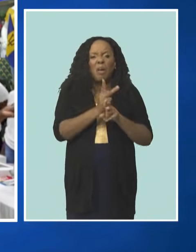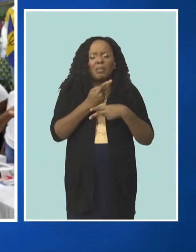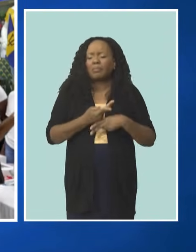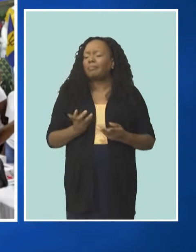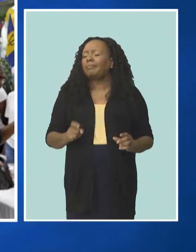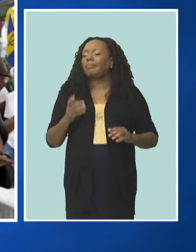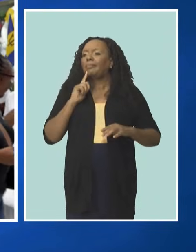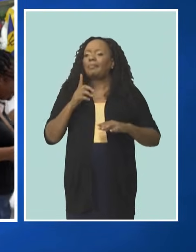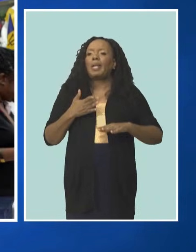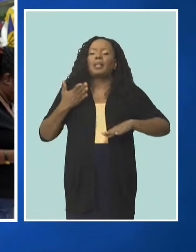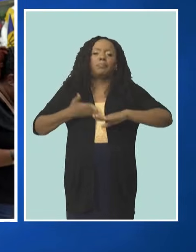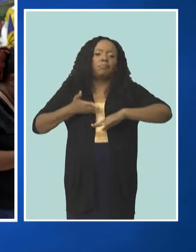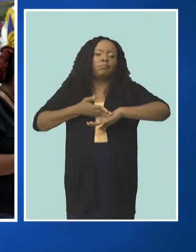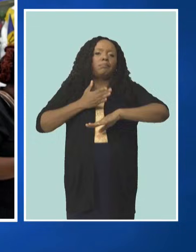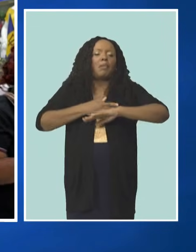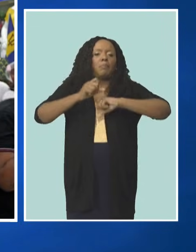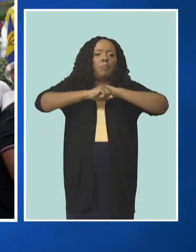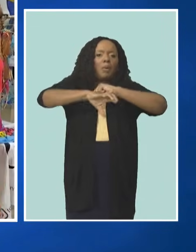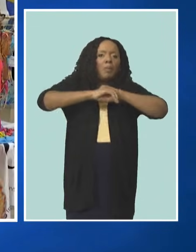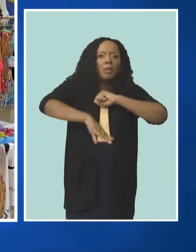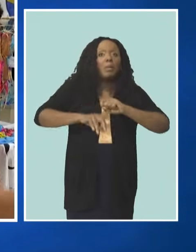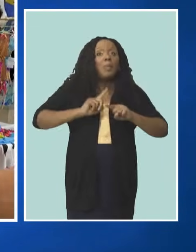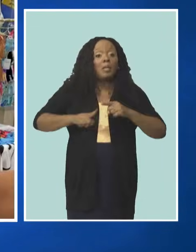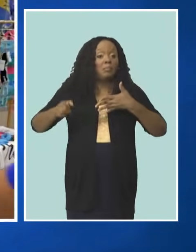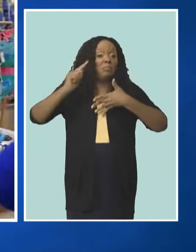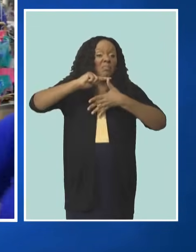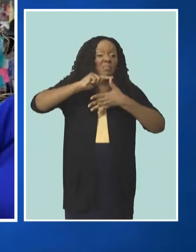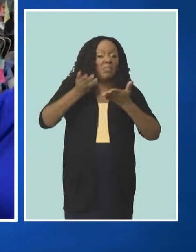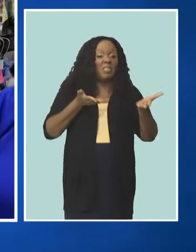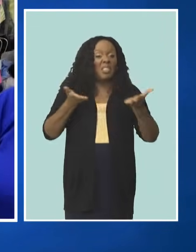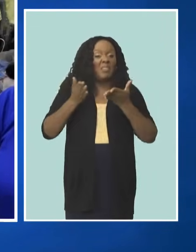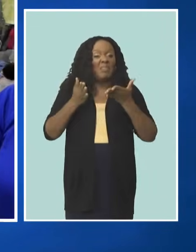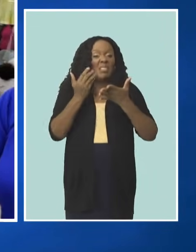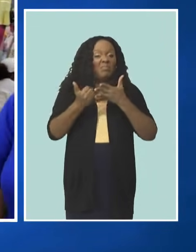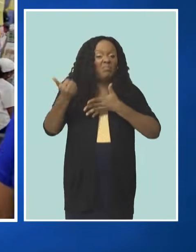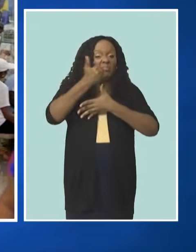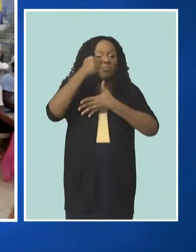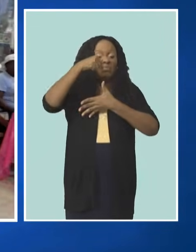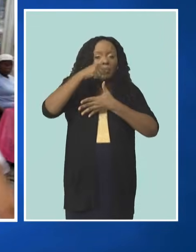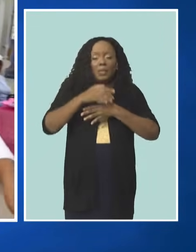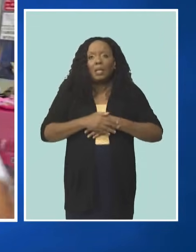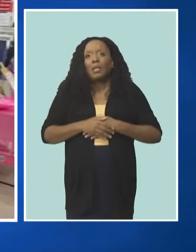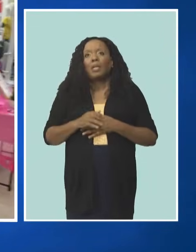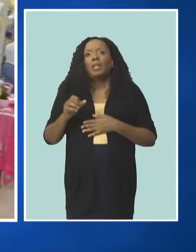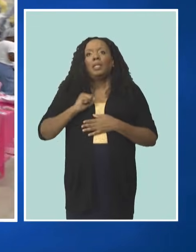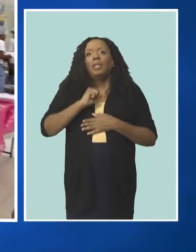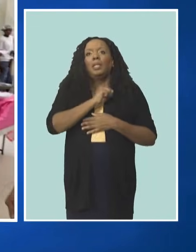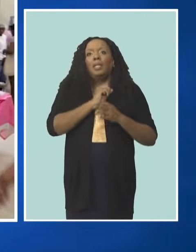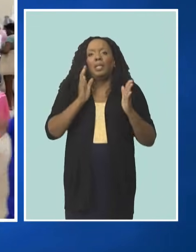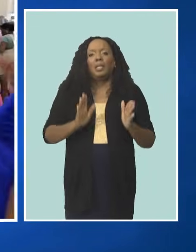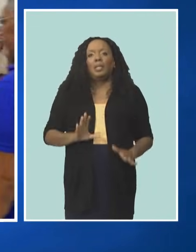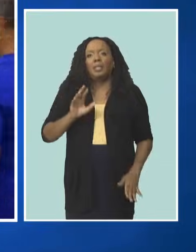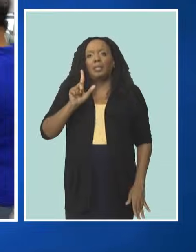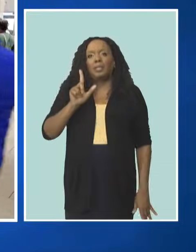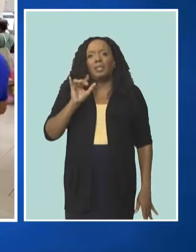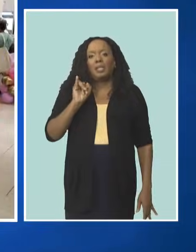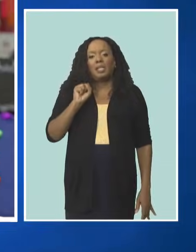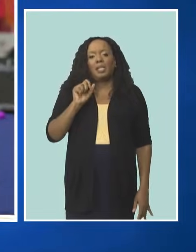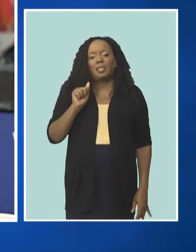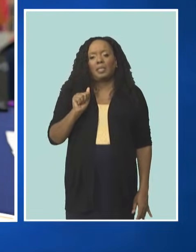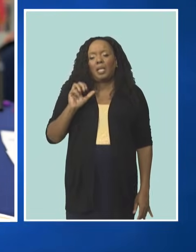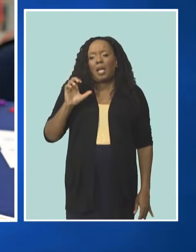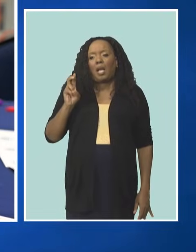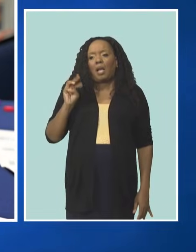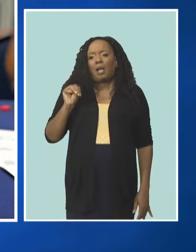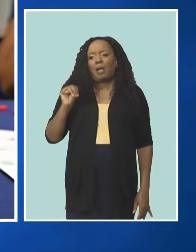to boost, but primarily service. Minister of Energy and Business Development, Senator Lisa Cummins, says she's happy that children are